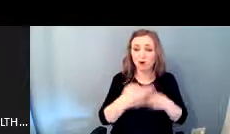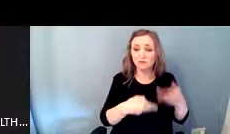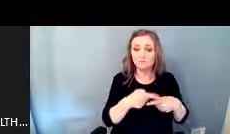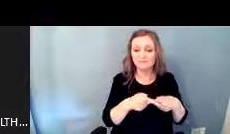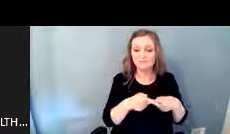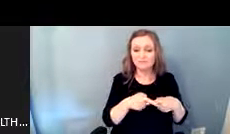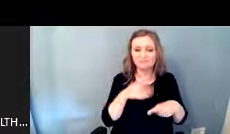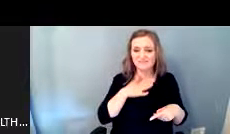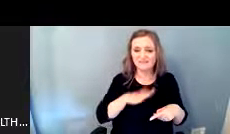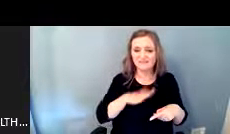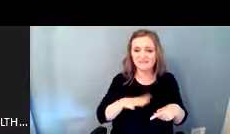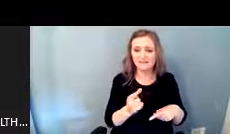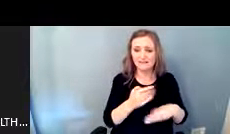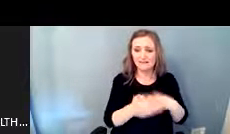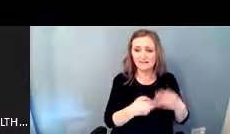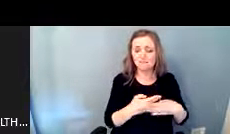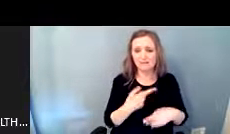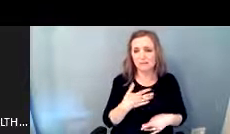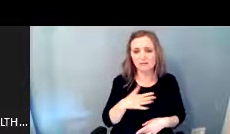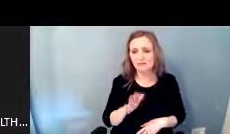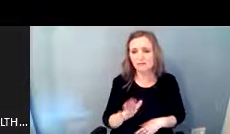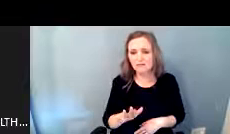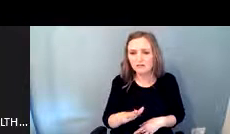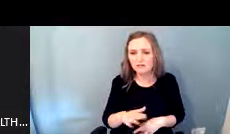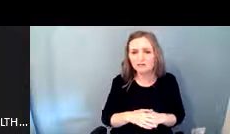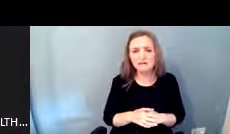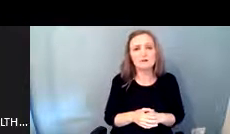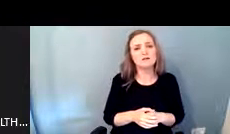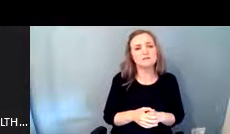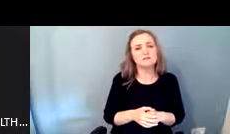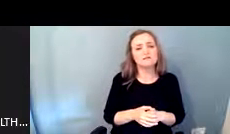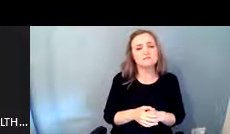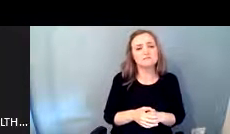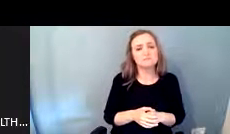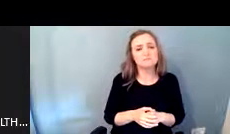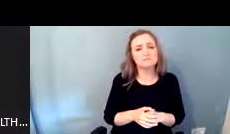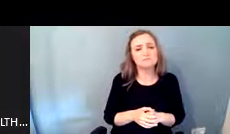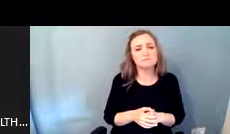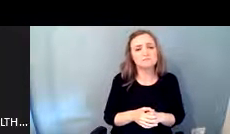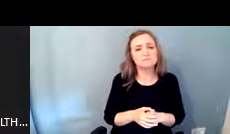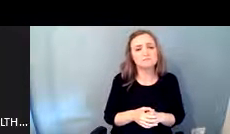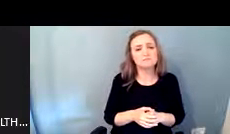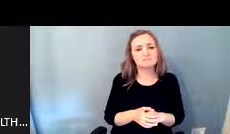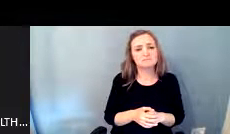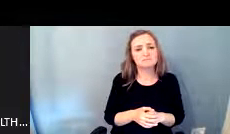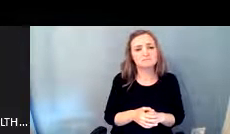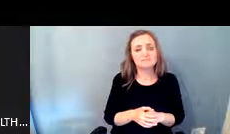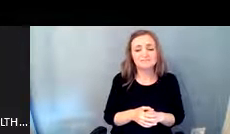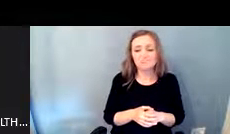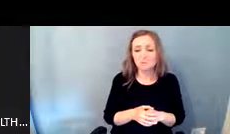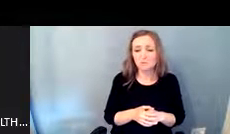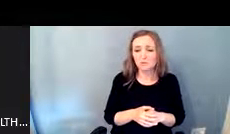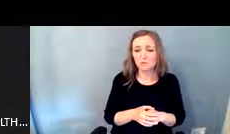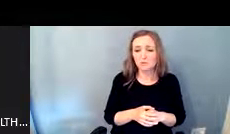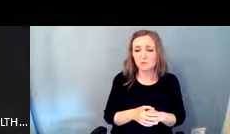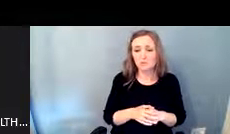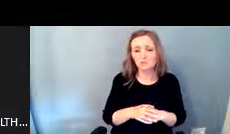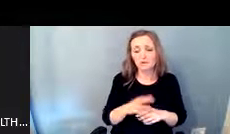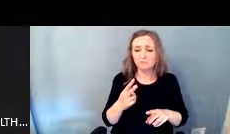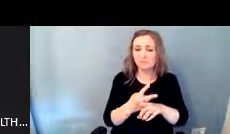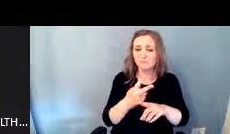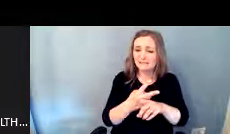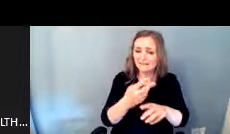evidence to suggest that was helpful. And we've definitely decreased unnecessary follow-up. We've decreased